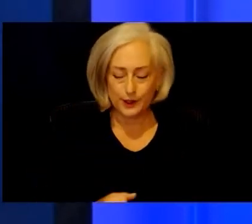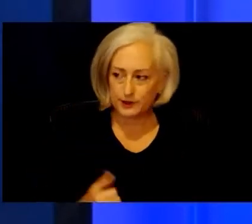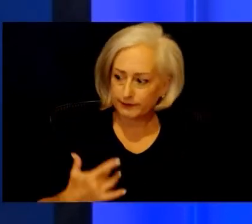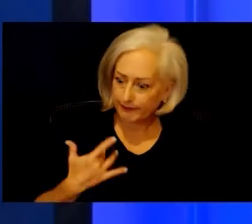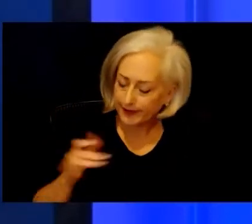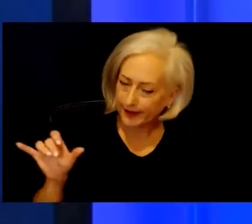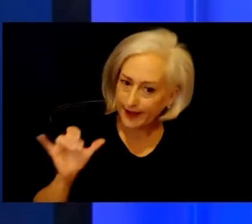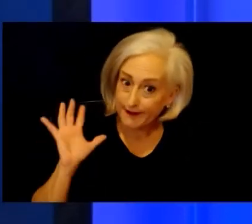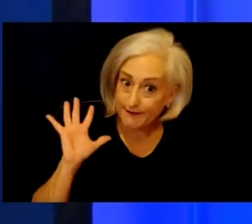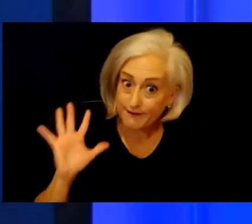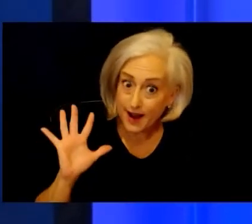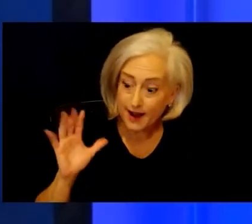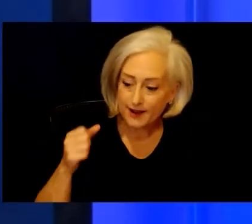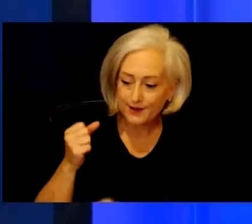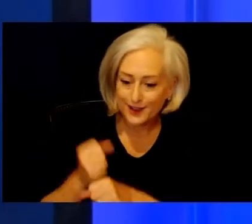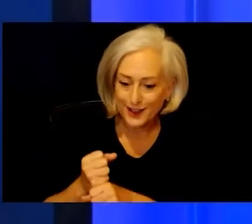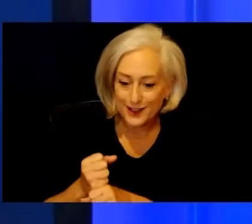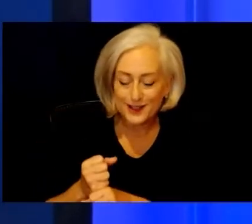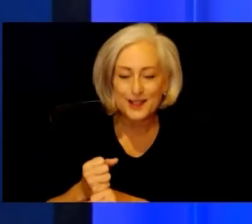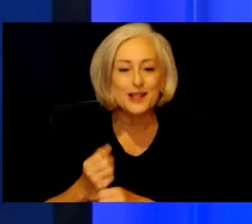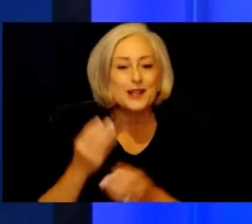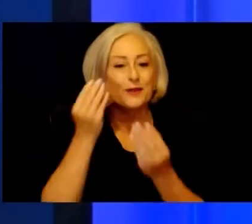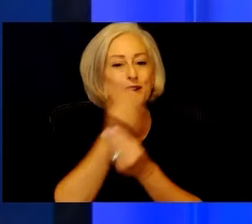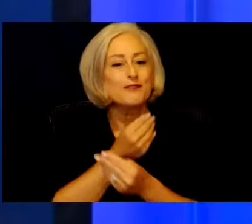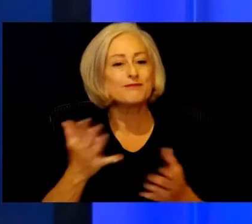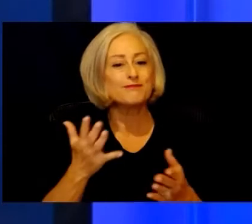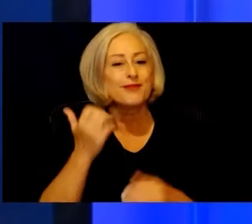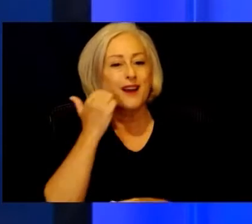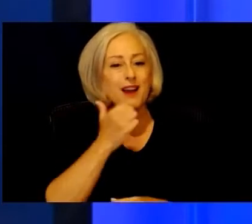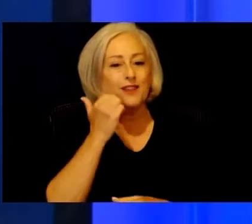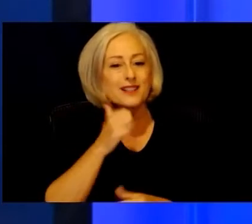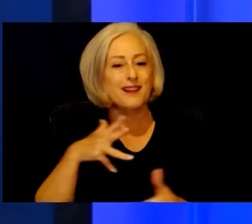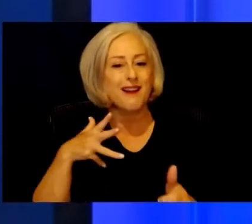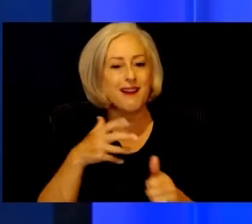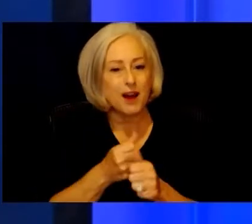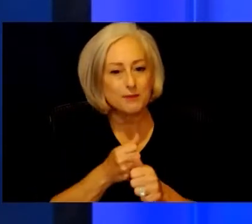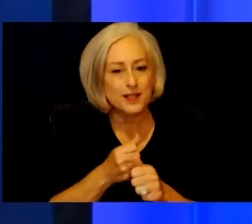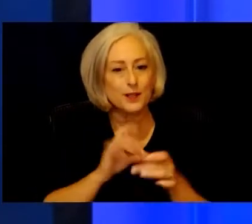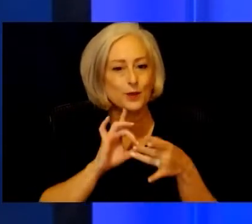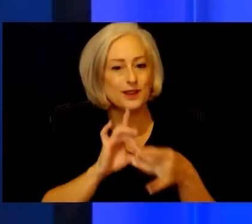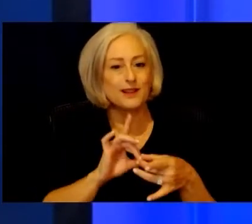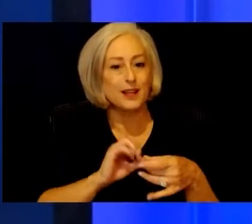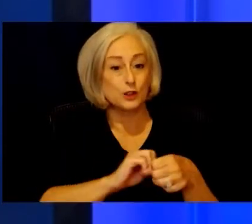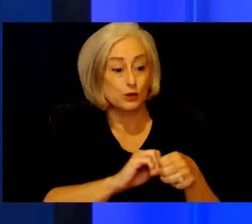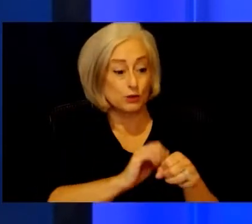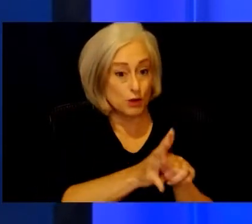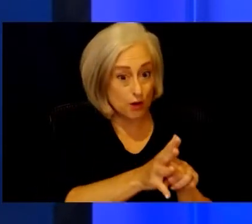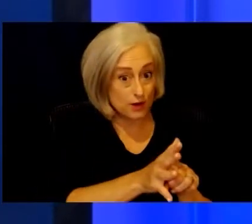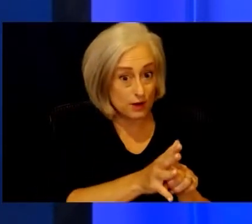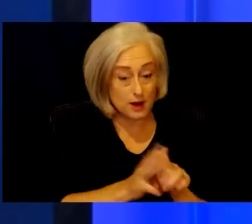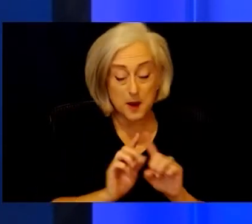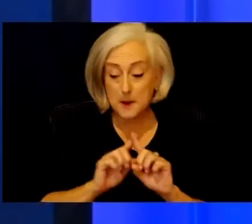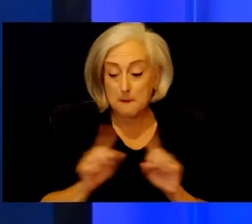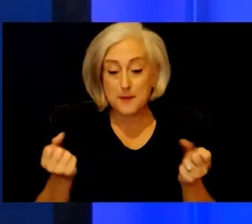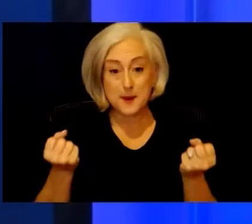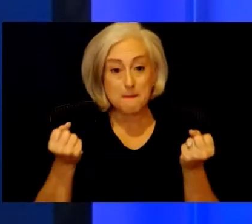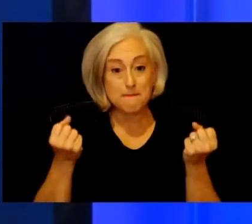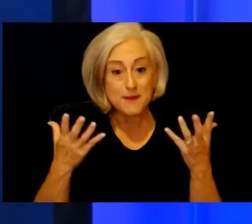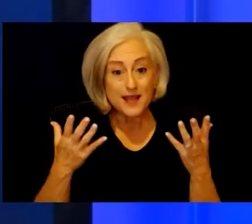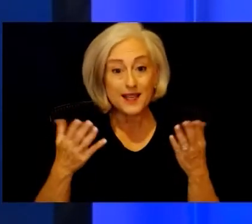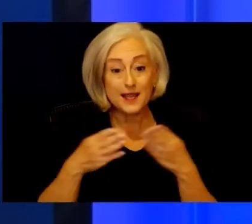daily updates on all things COVID. And we'll continue to do so, but a lot of infectious diseases have been put on the public's back burner,